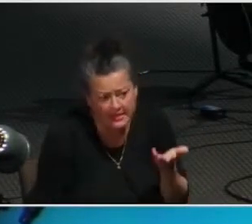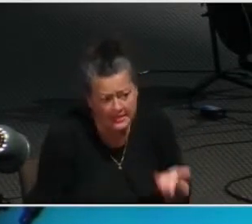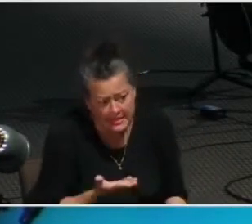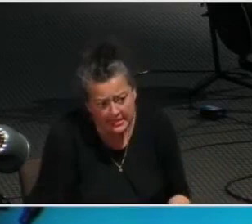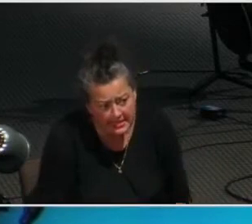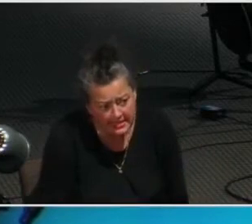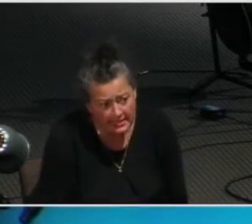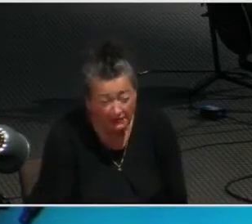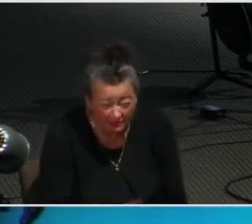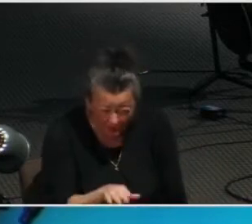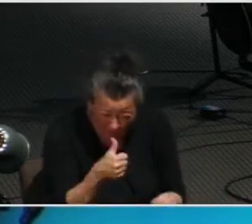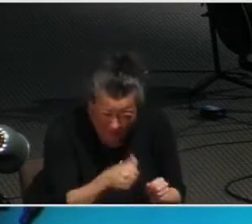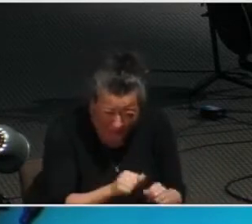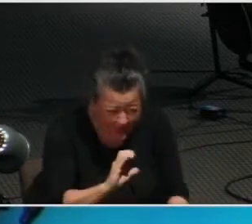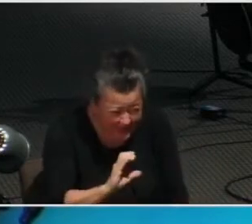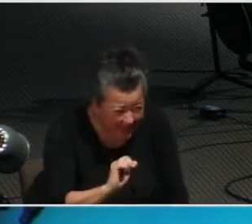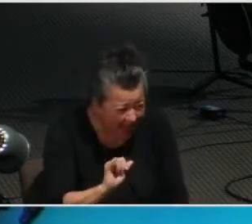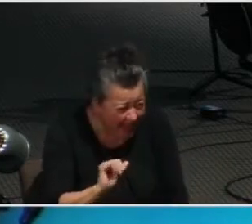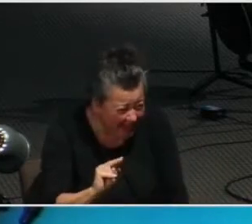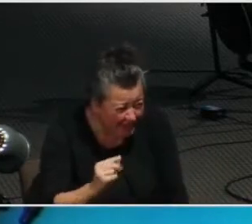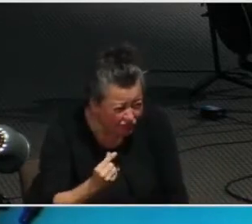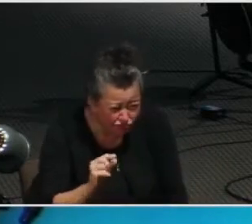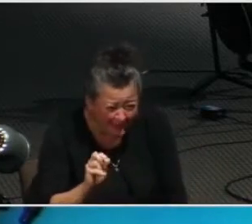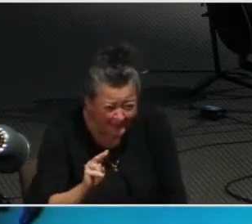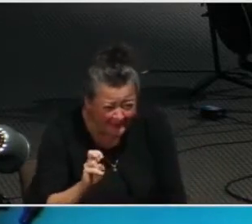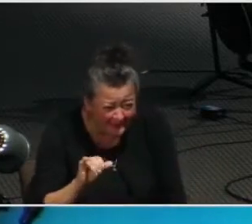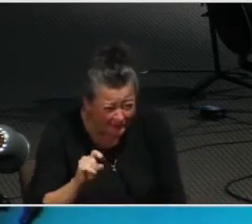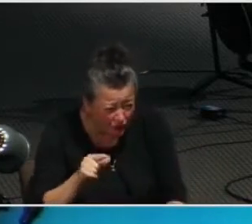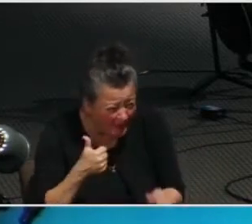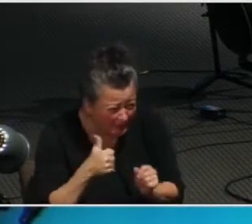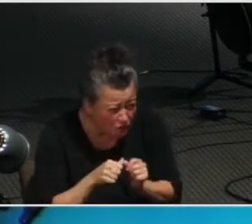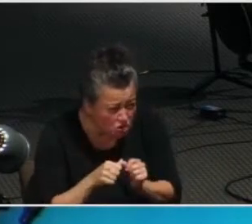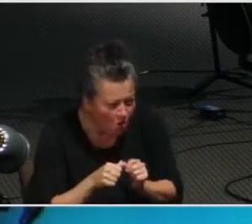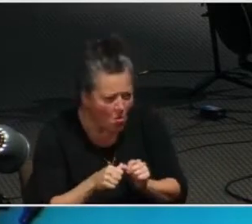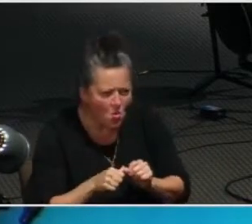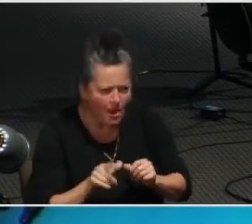Remember Cain, who took vengeance against his brother,